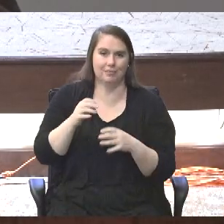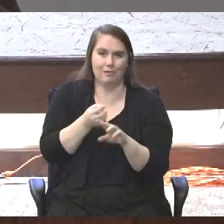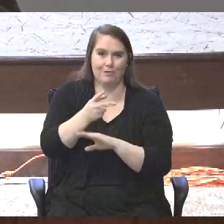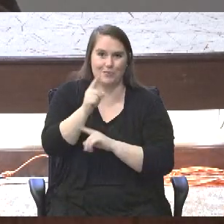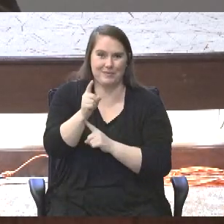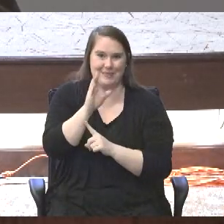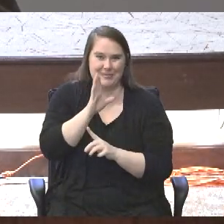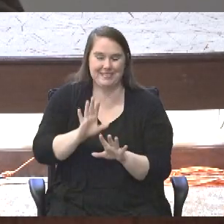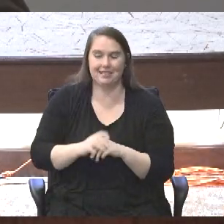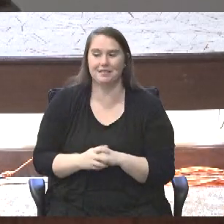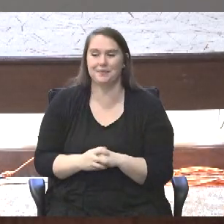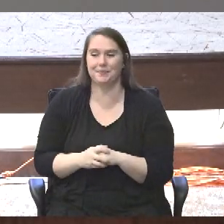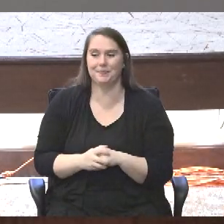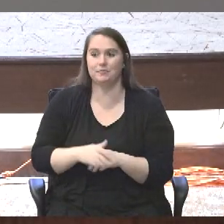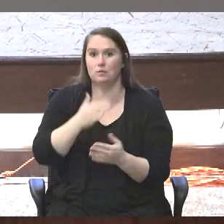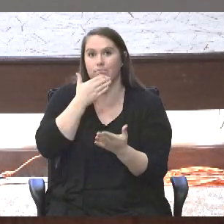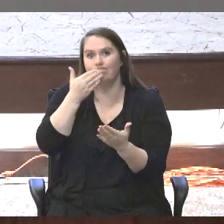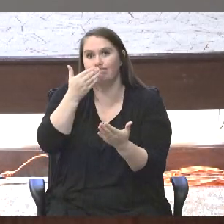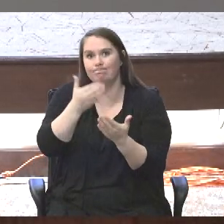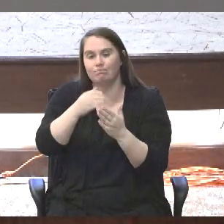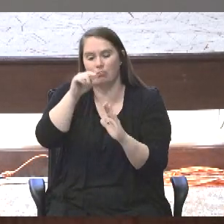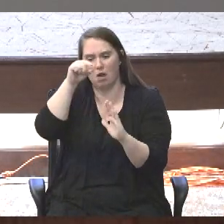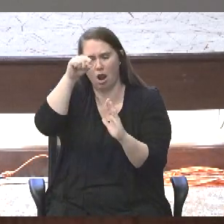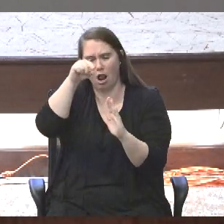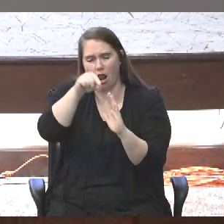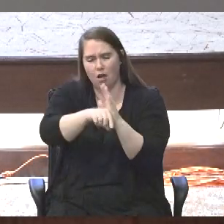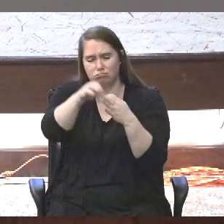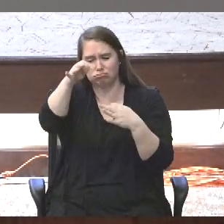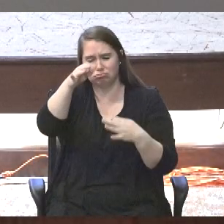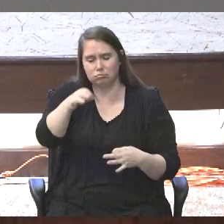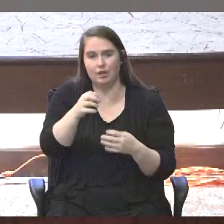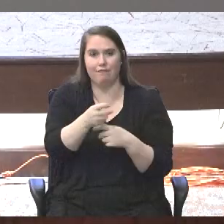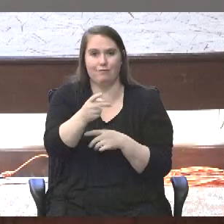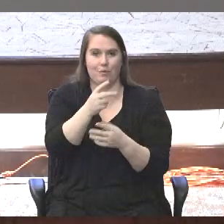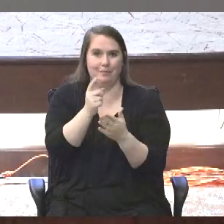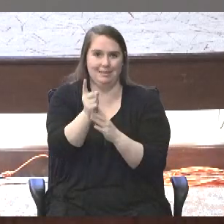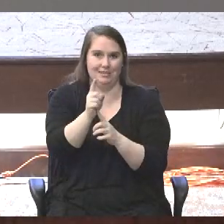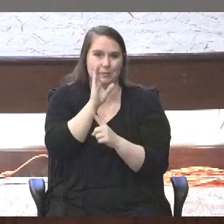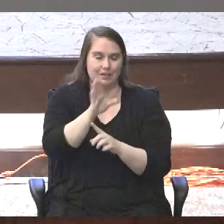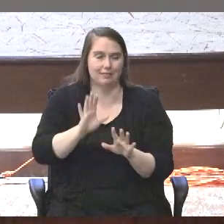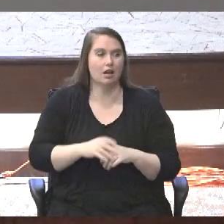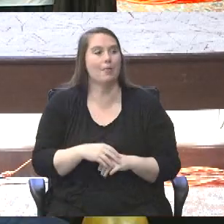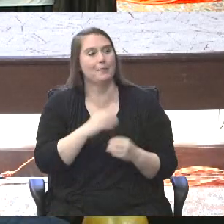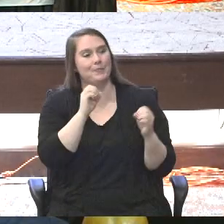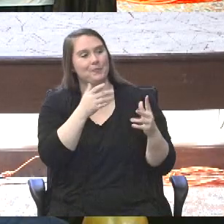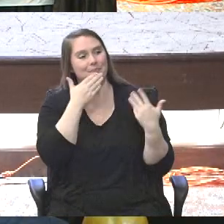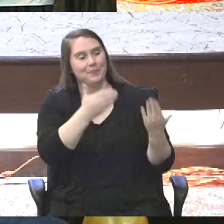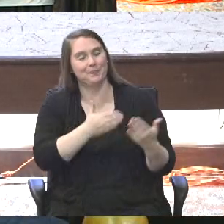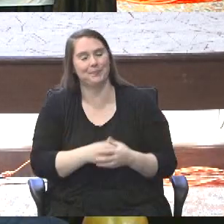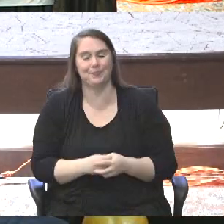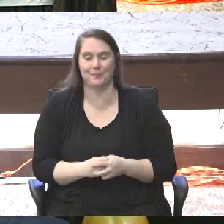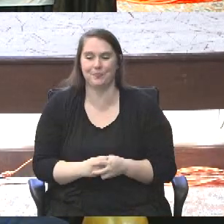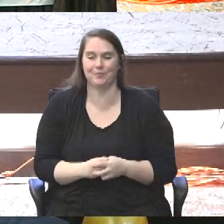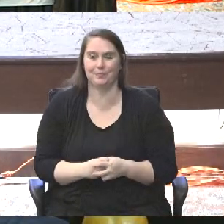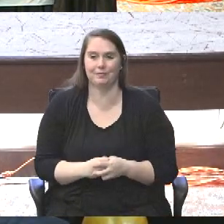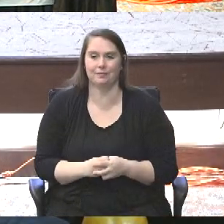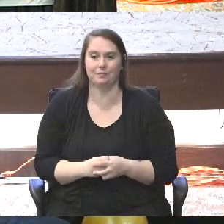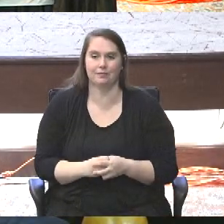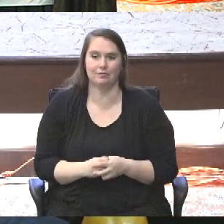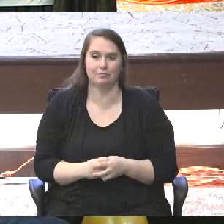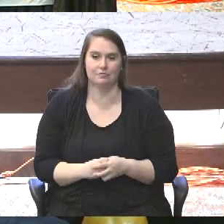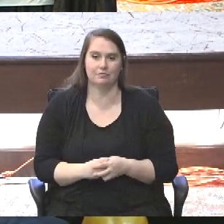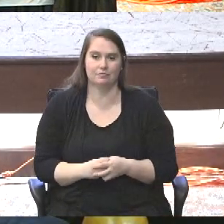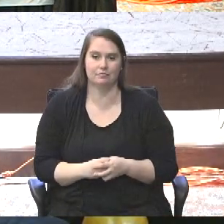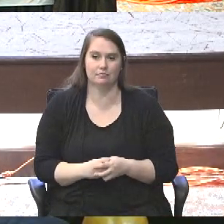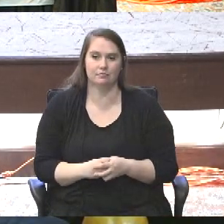to get a real good deep dive on that project here in a few moments, Councilmember. Okay, thank you. You bet. Thank you. It is a work session item.